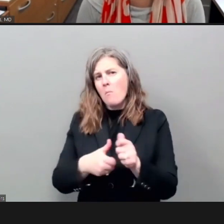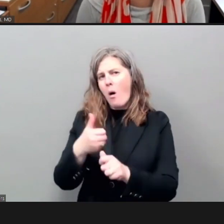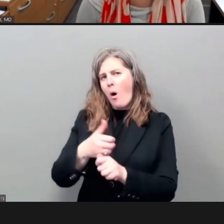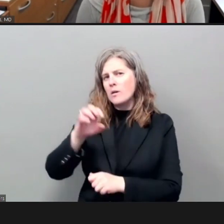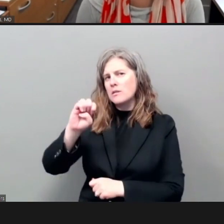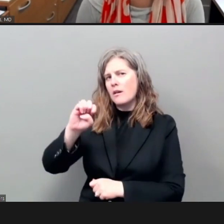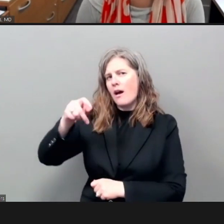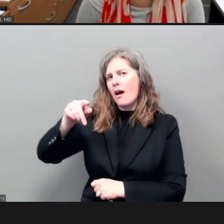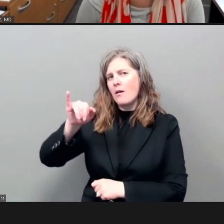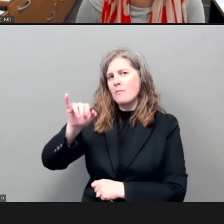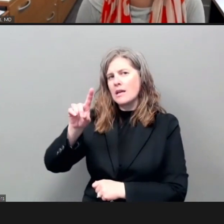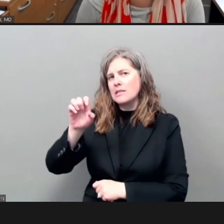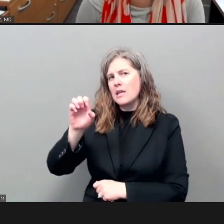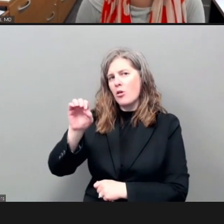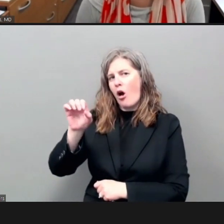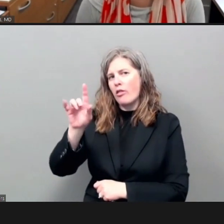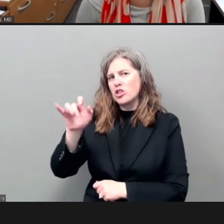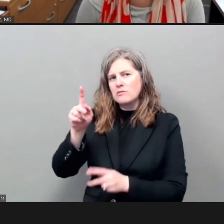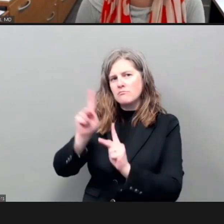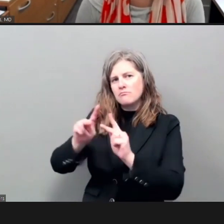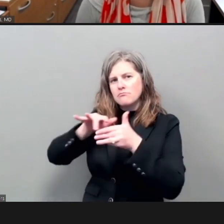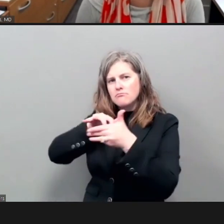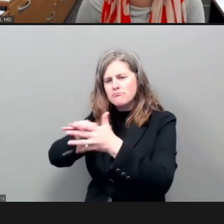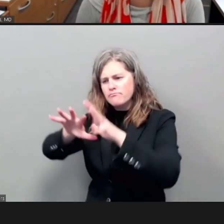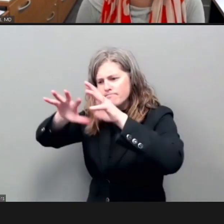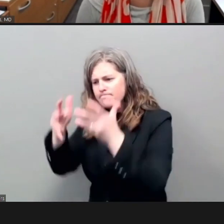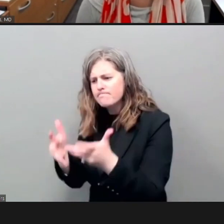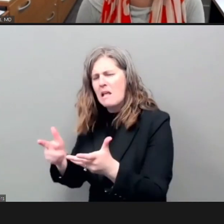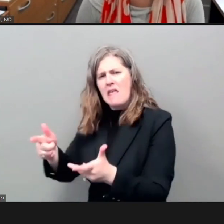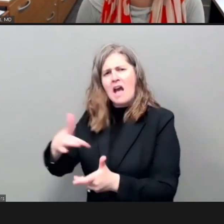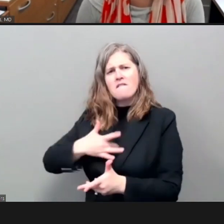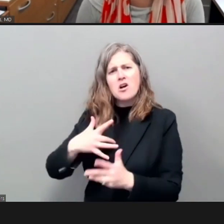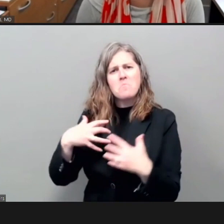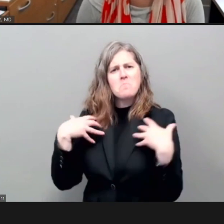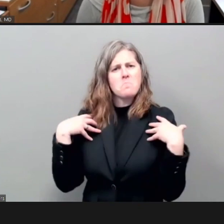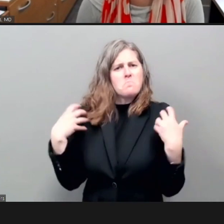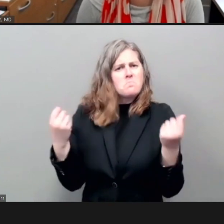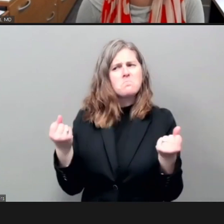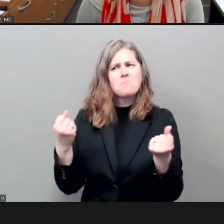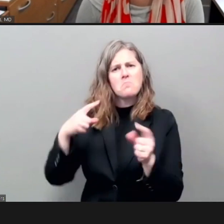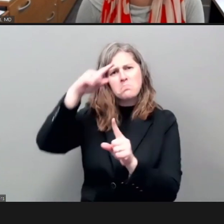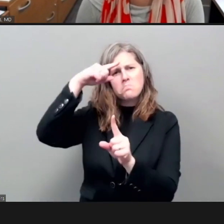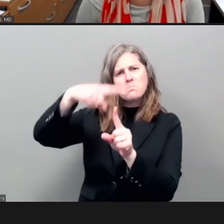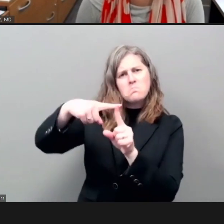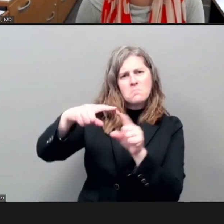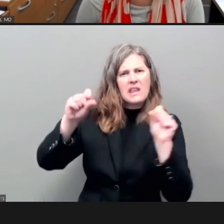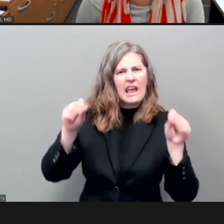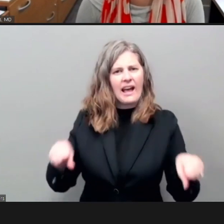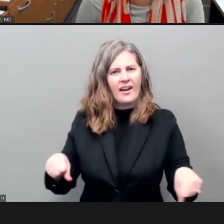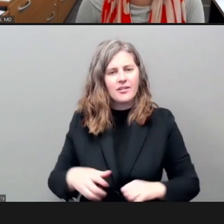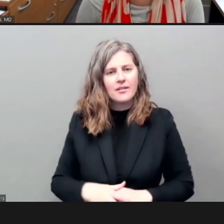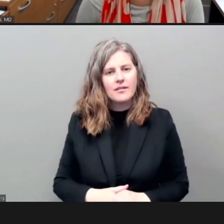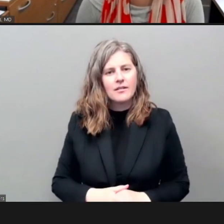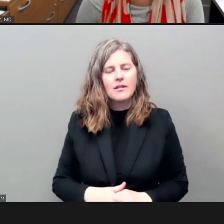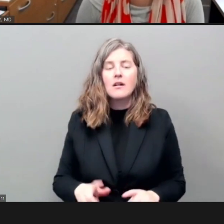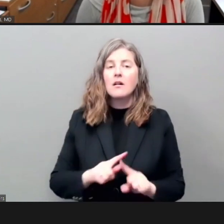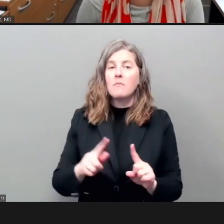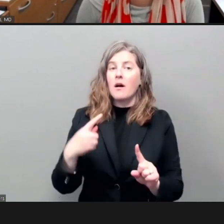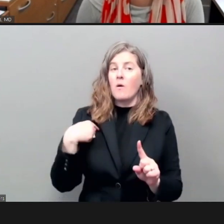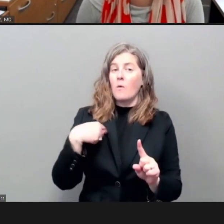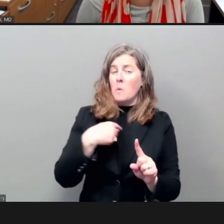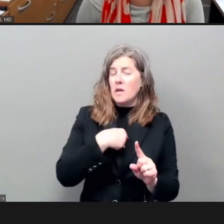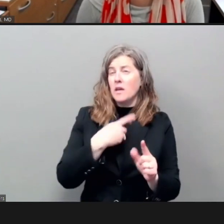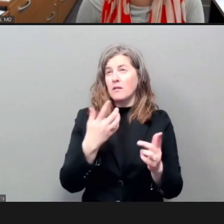that I talked to today feel like that's a place where we can be very optimistic. But again, we probably,